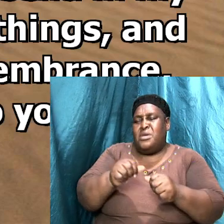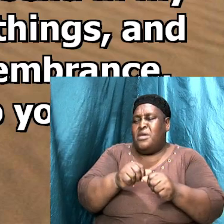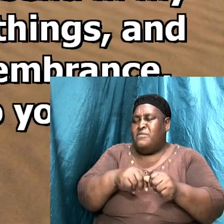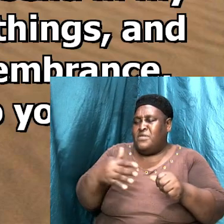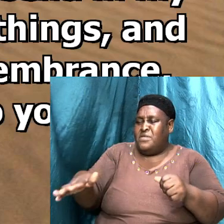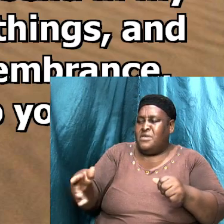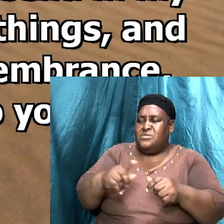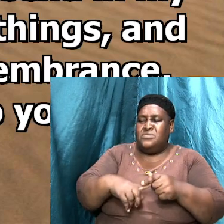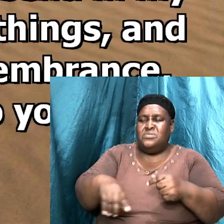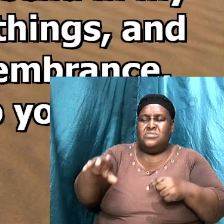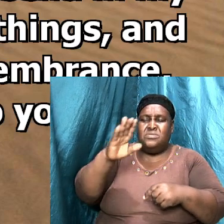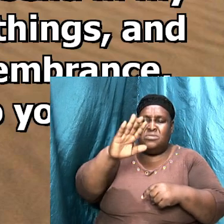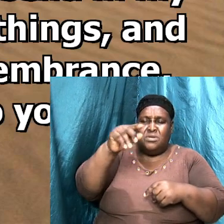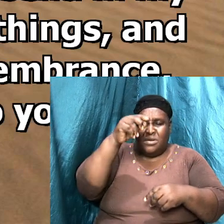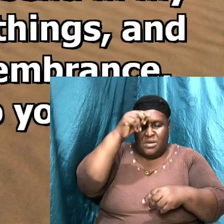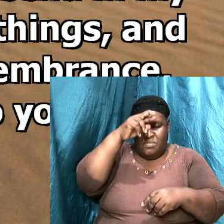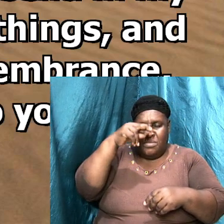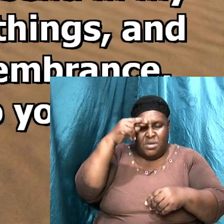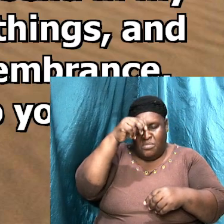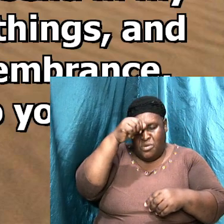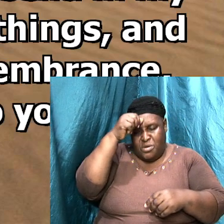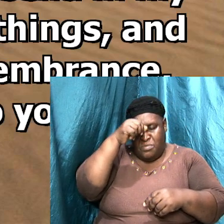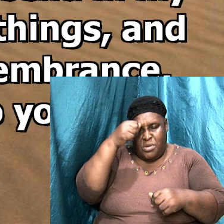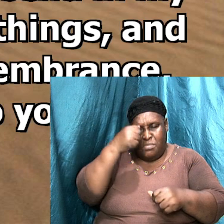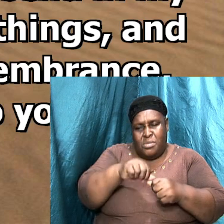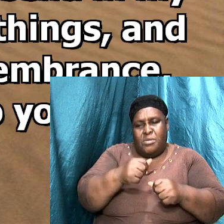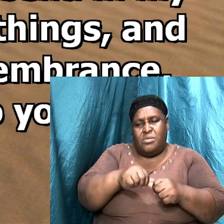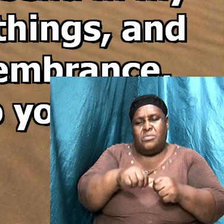remembrance whatsoever I have said unto you